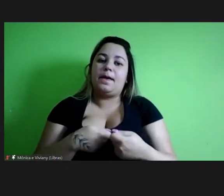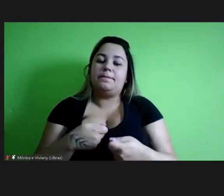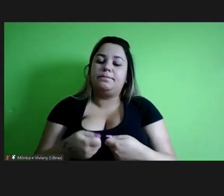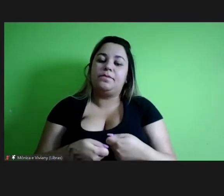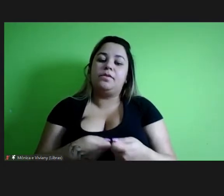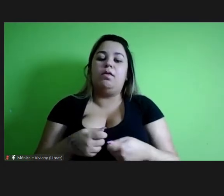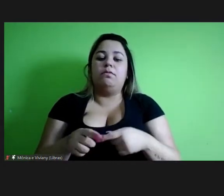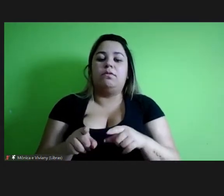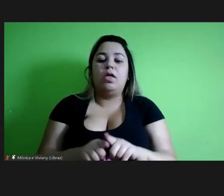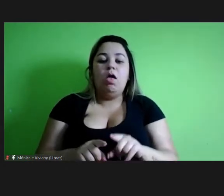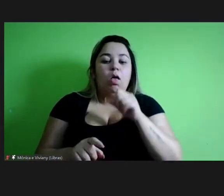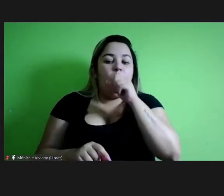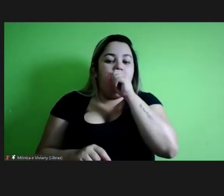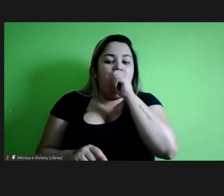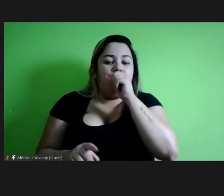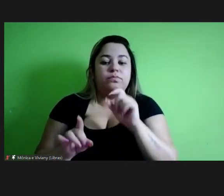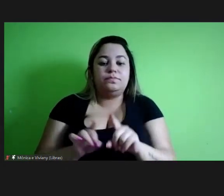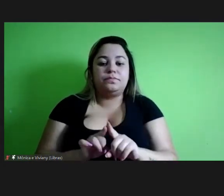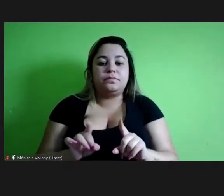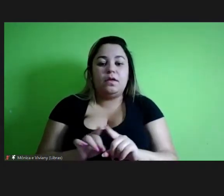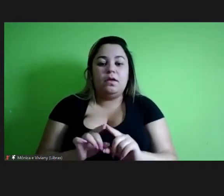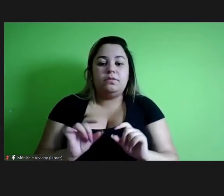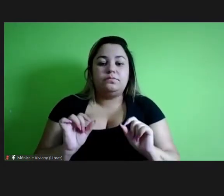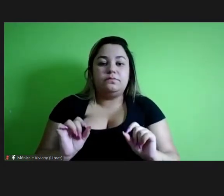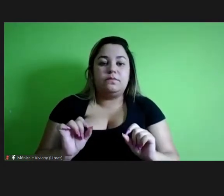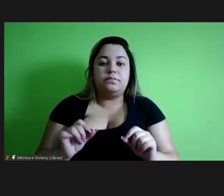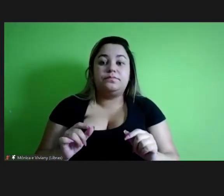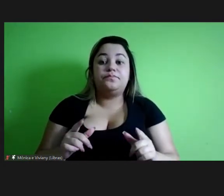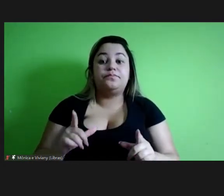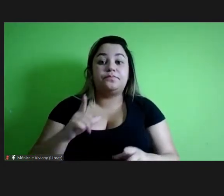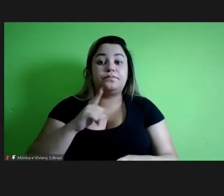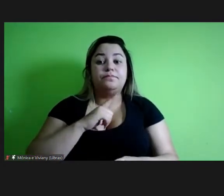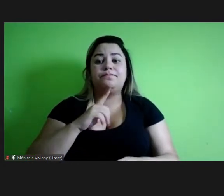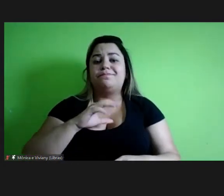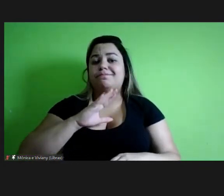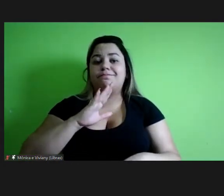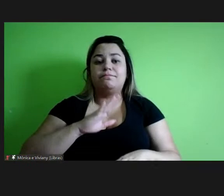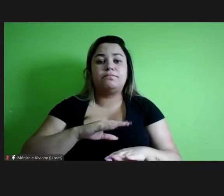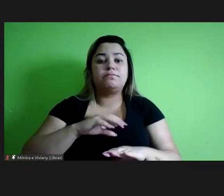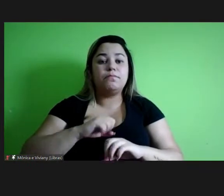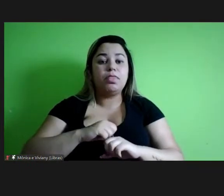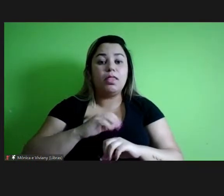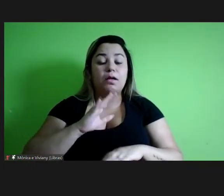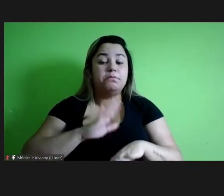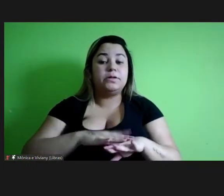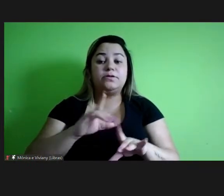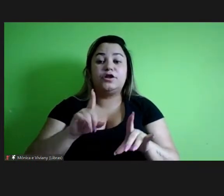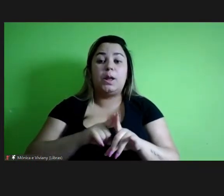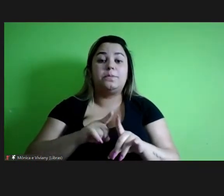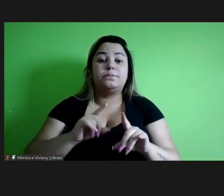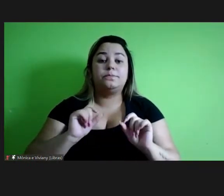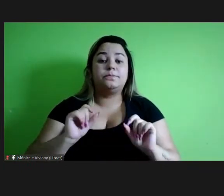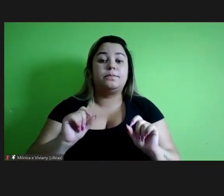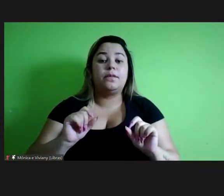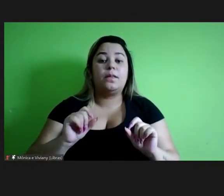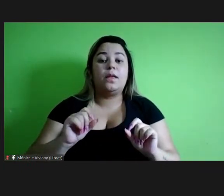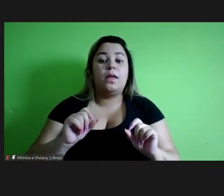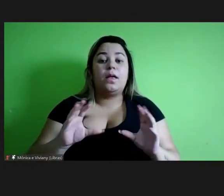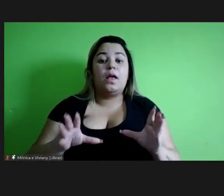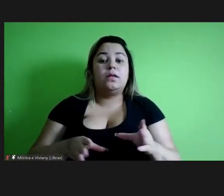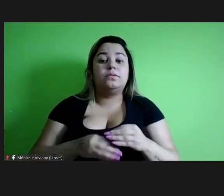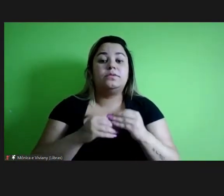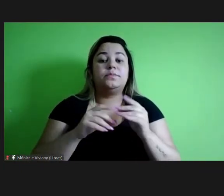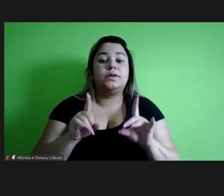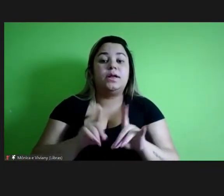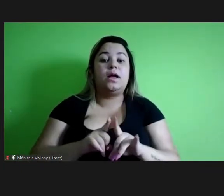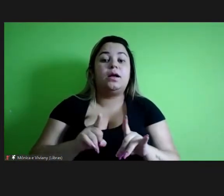and challenges, they are connected, and their consequences are much stronger